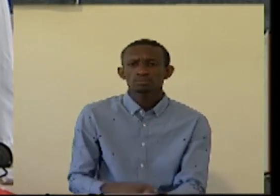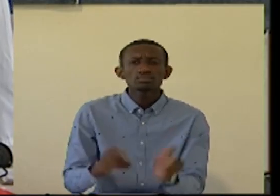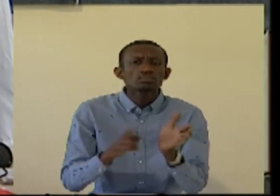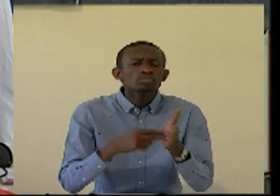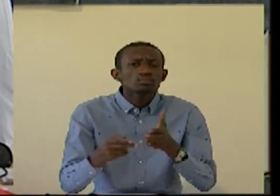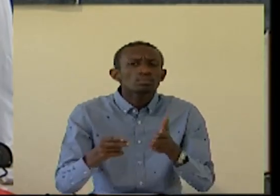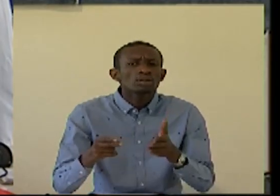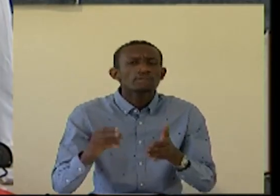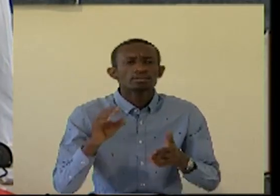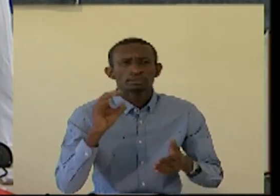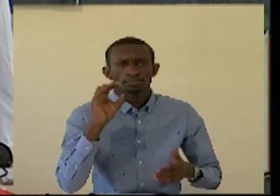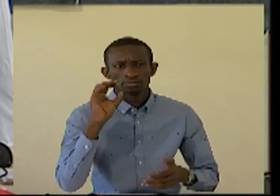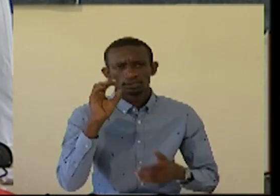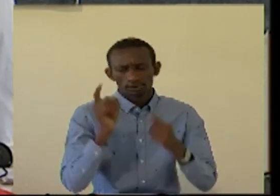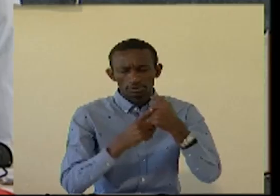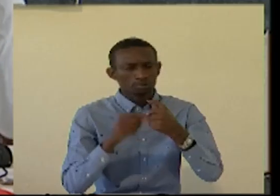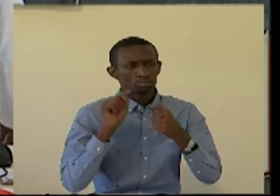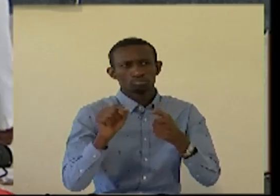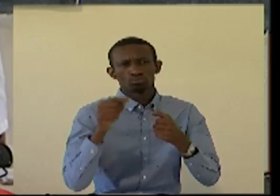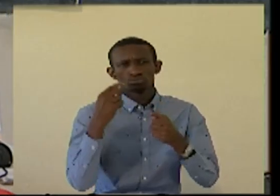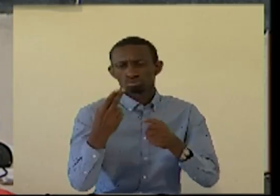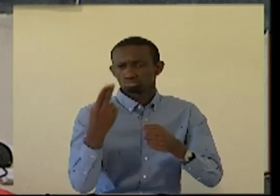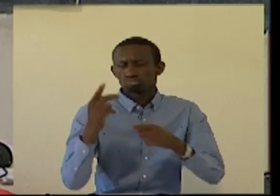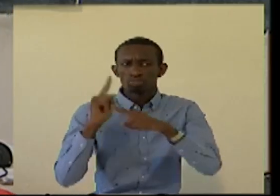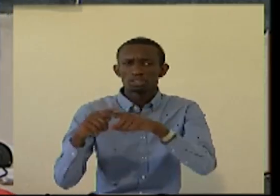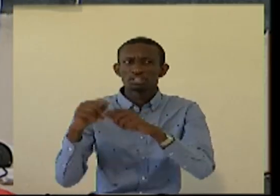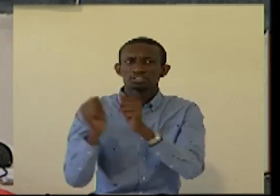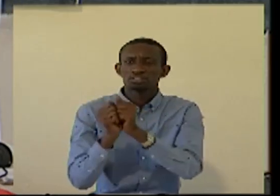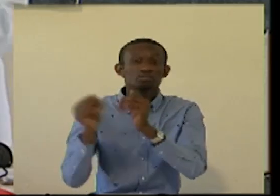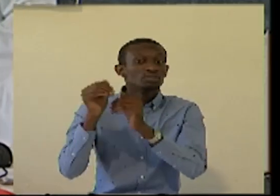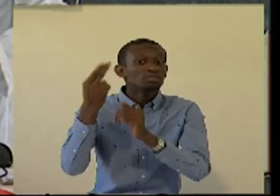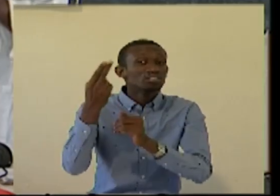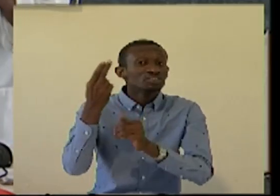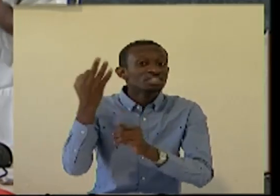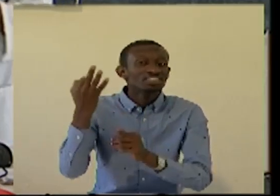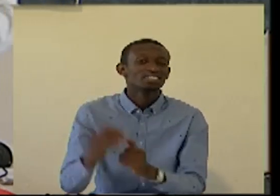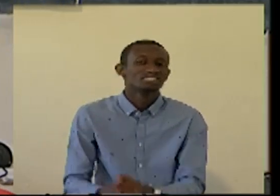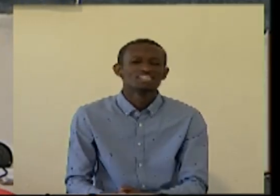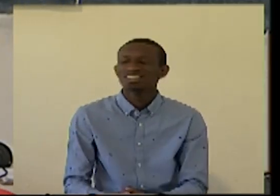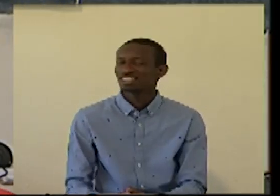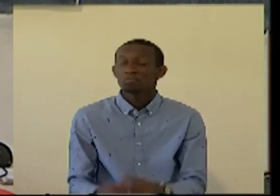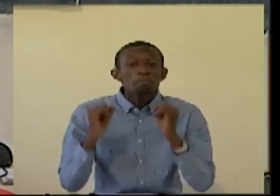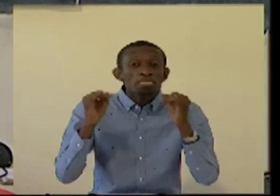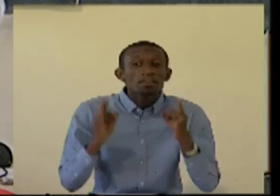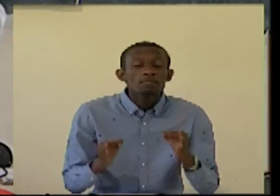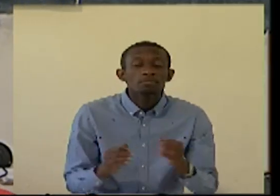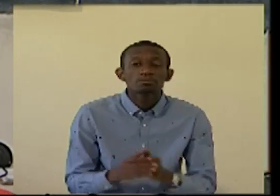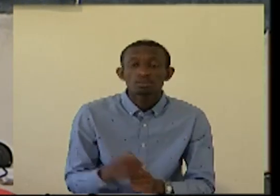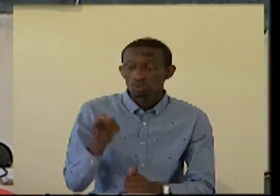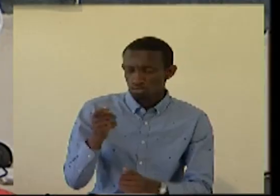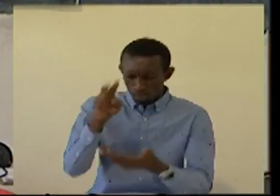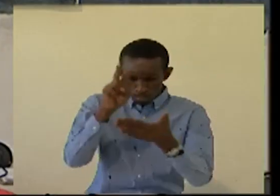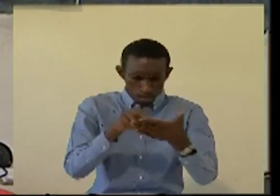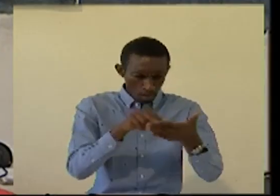6.022 times 10 power 23 atoms of iron 56. So if you